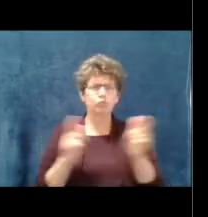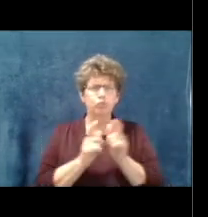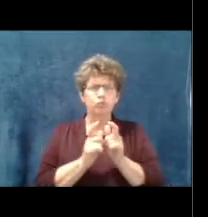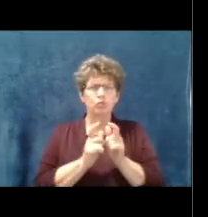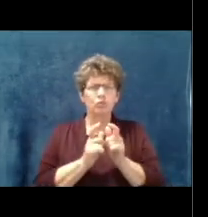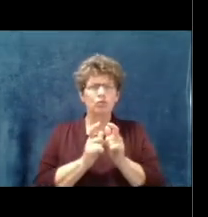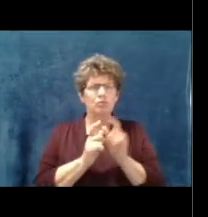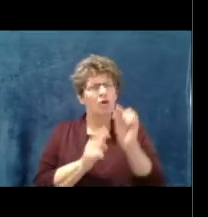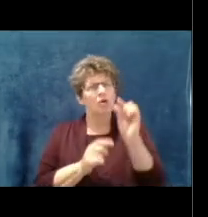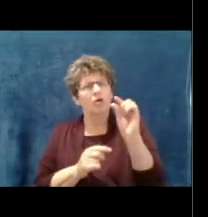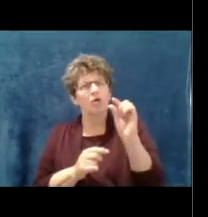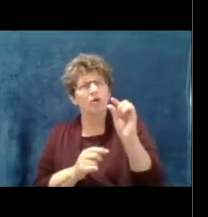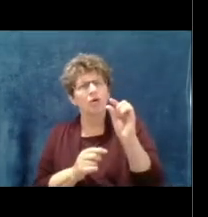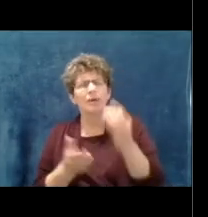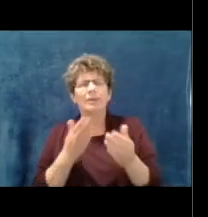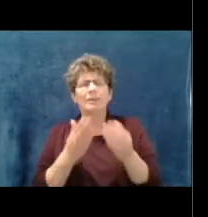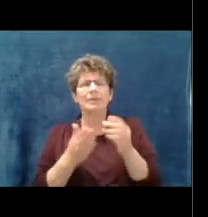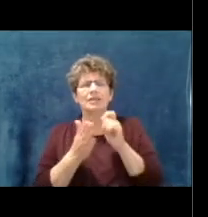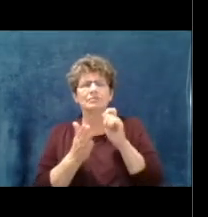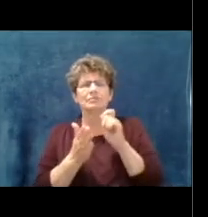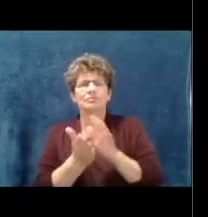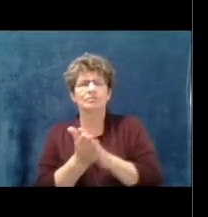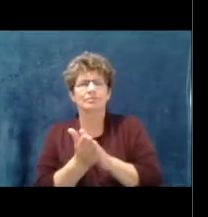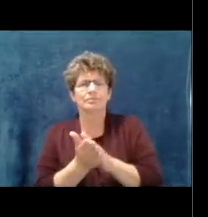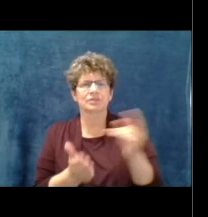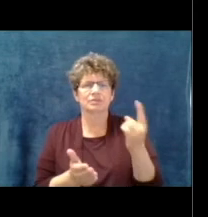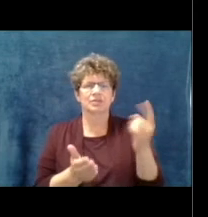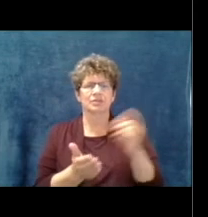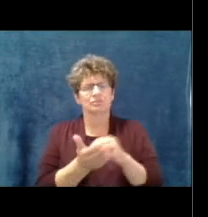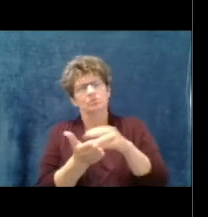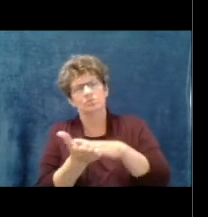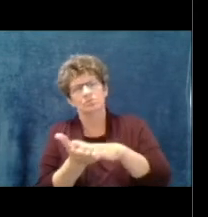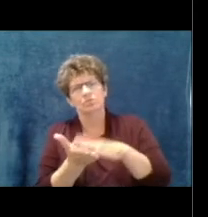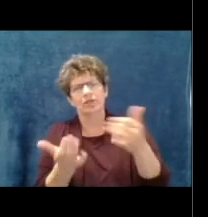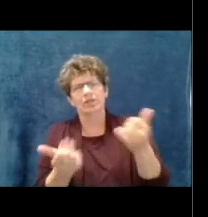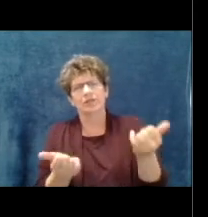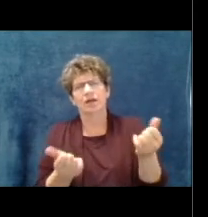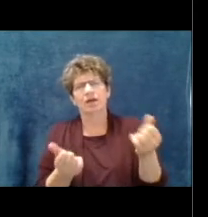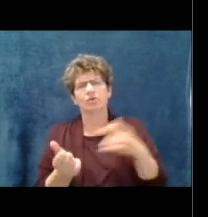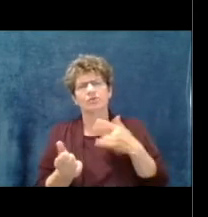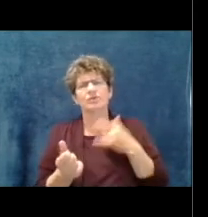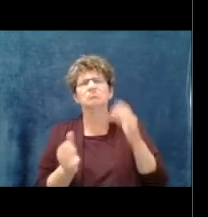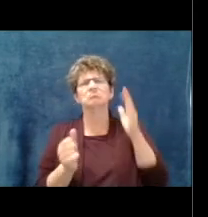Maybe even jot something down to think about that you think could be a goal in one of these areas.